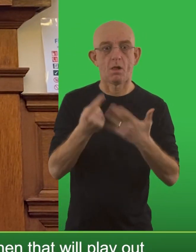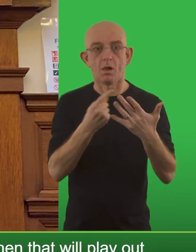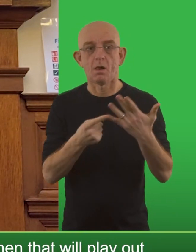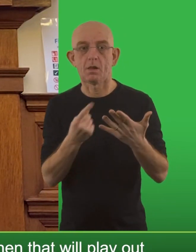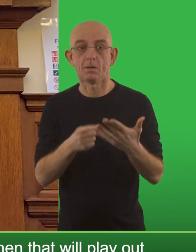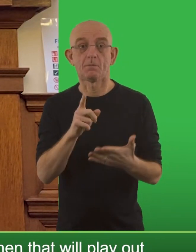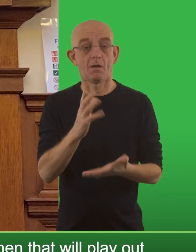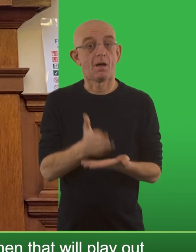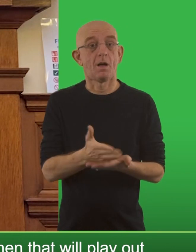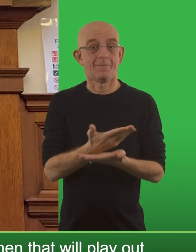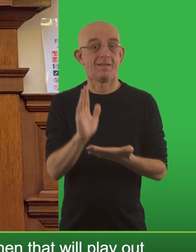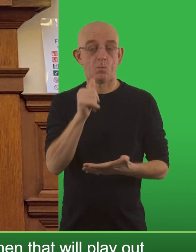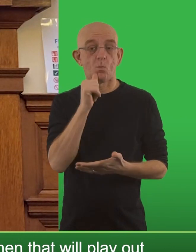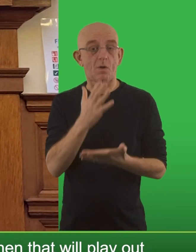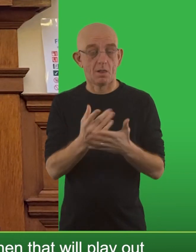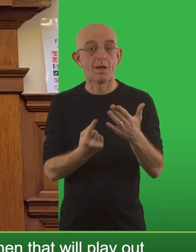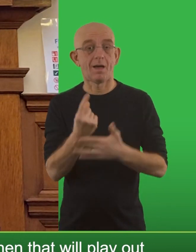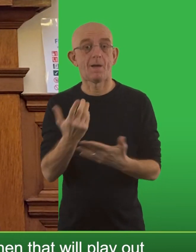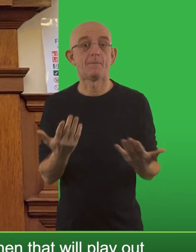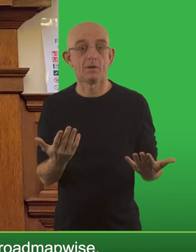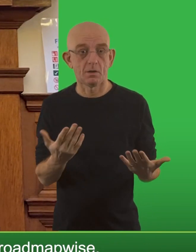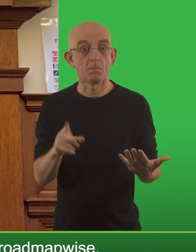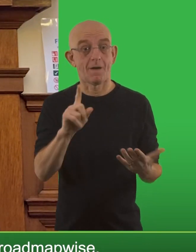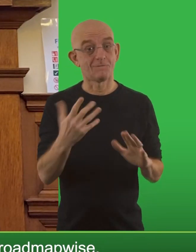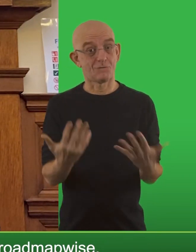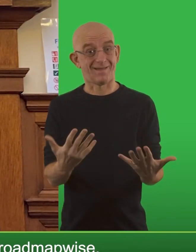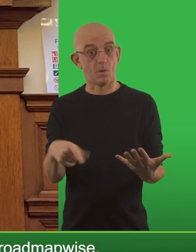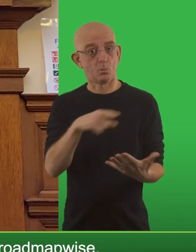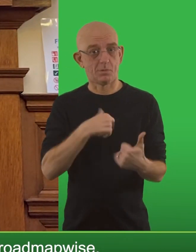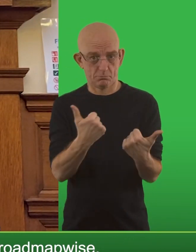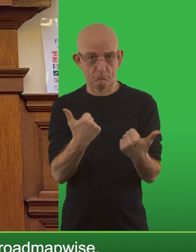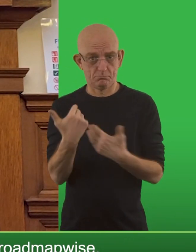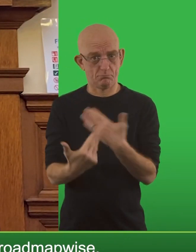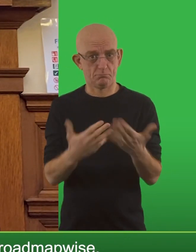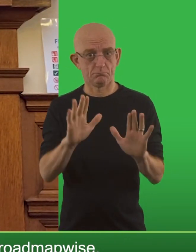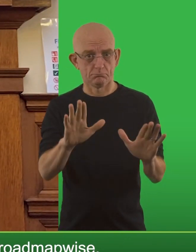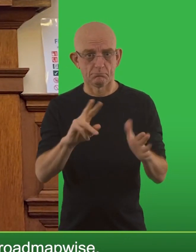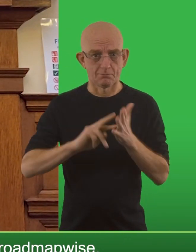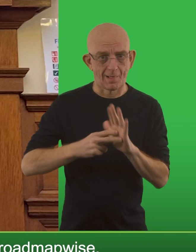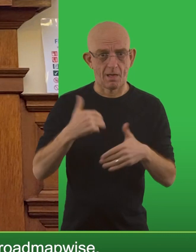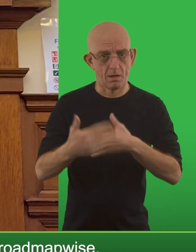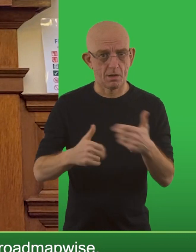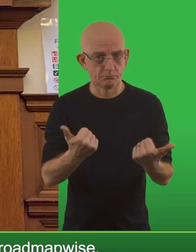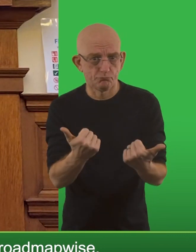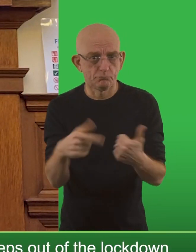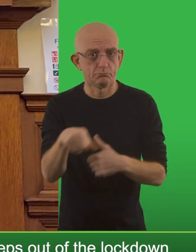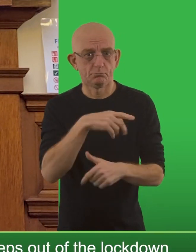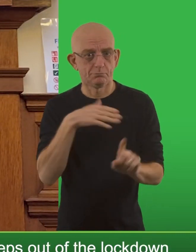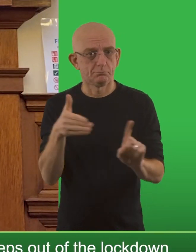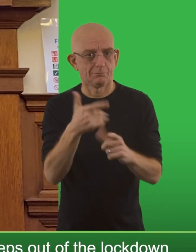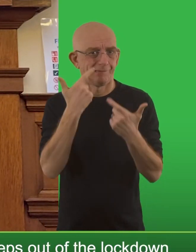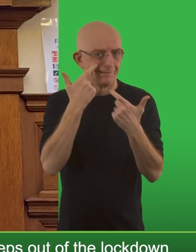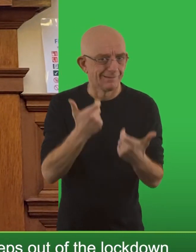but it almost certainly will happen. But for now, we're in good shape, roadmap-wise, and we're in good shape to cautiously and